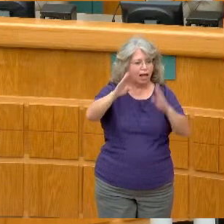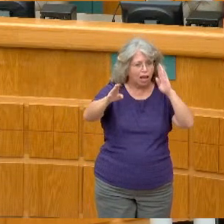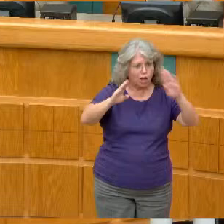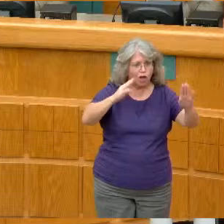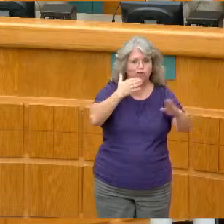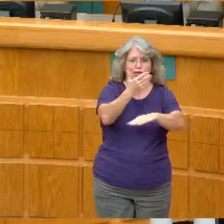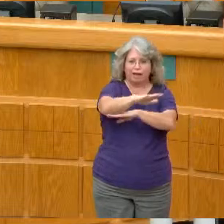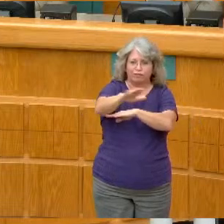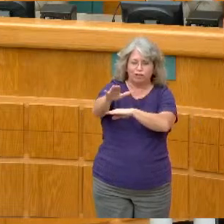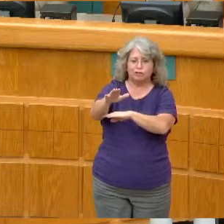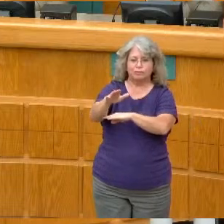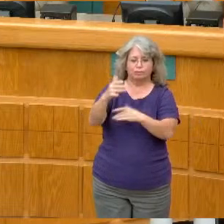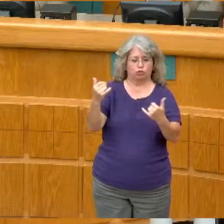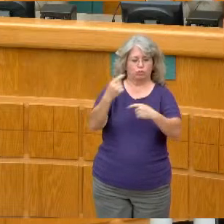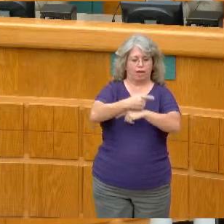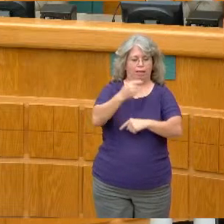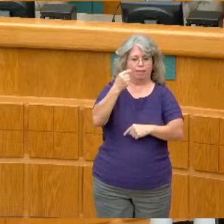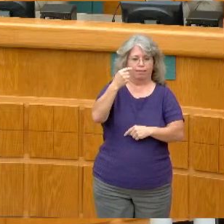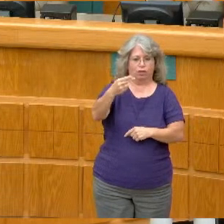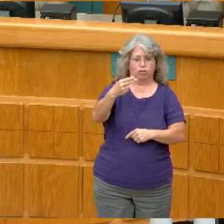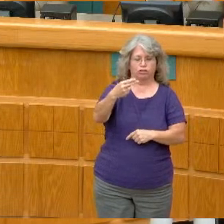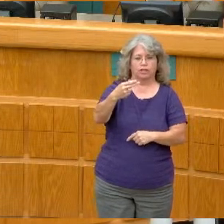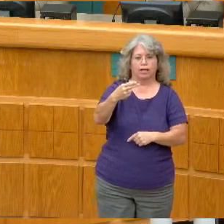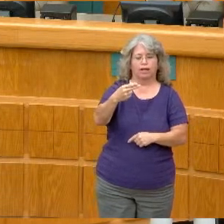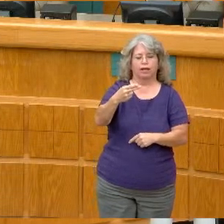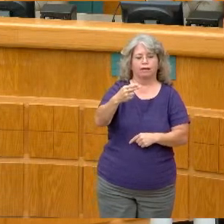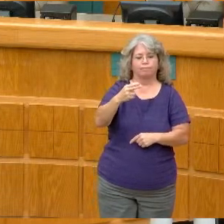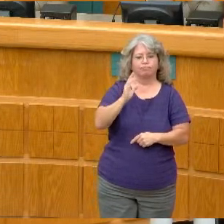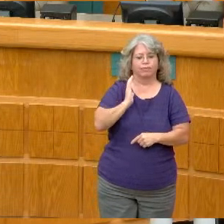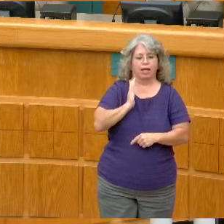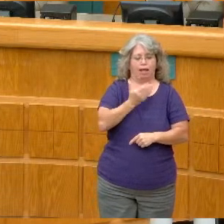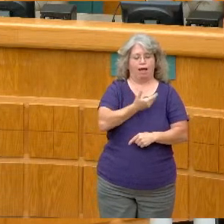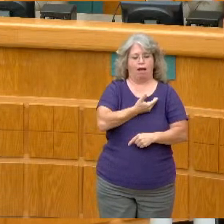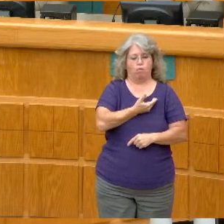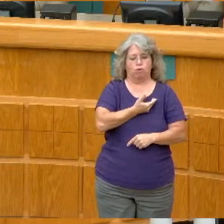Okay, test 1, 2. Okay, so we're live here, I think, on